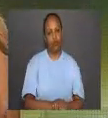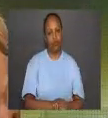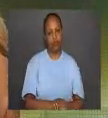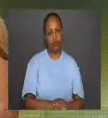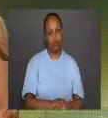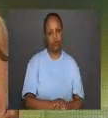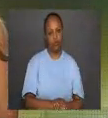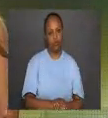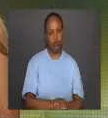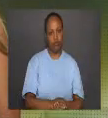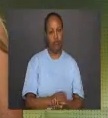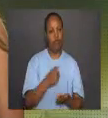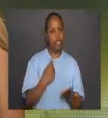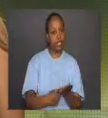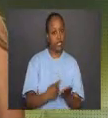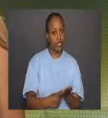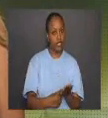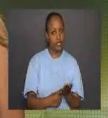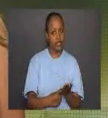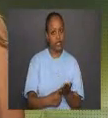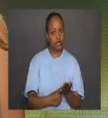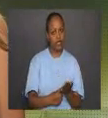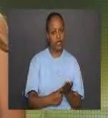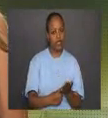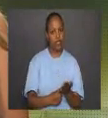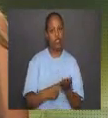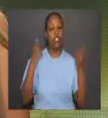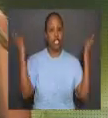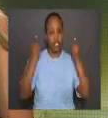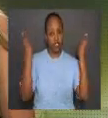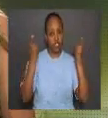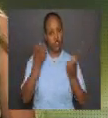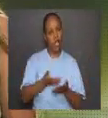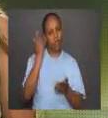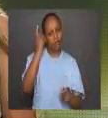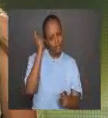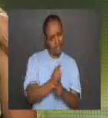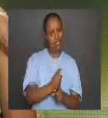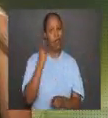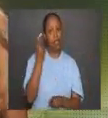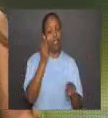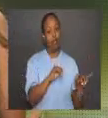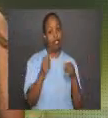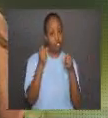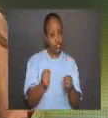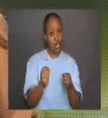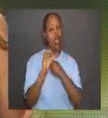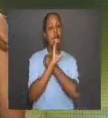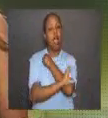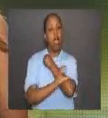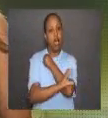To make fair and good use of these excellent natural resources, the